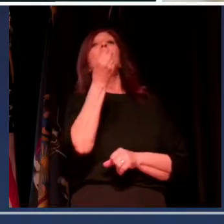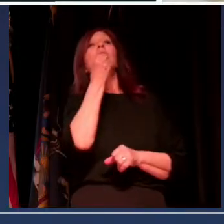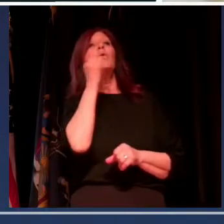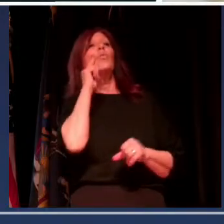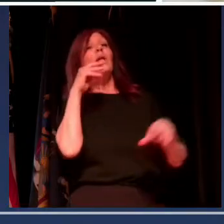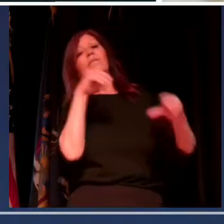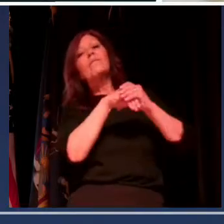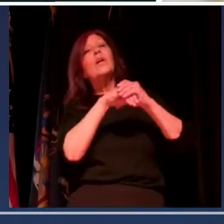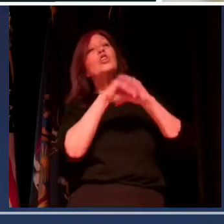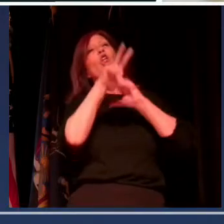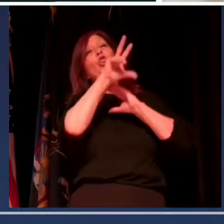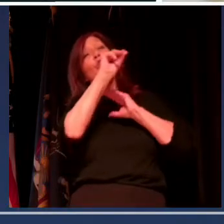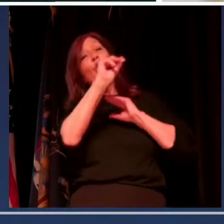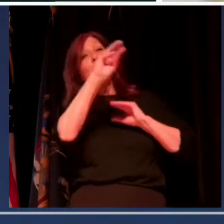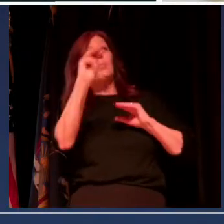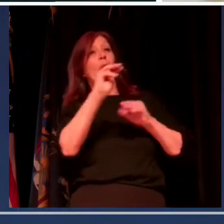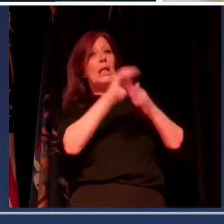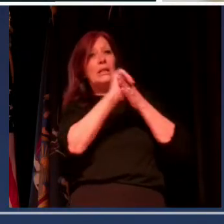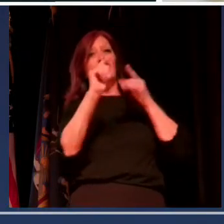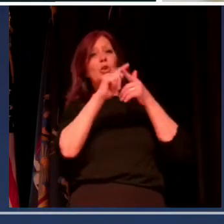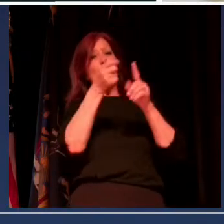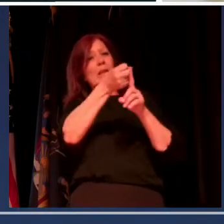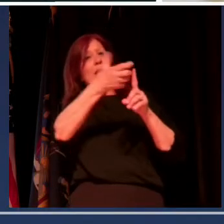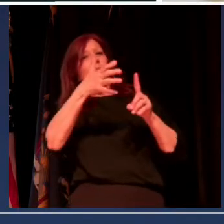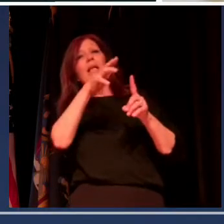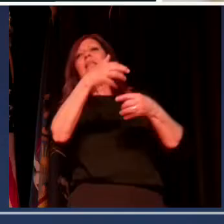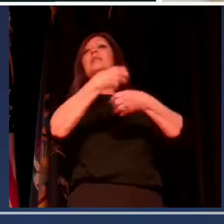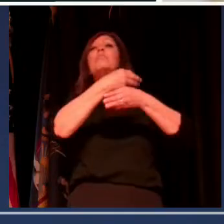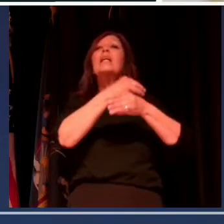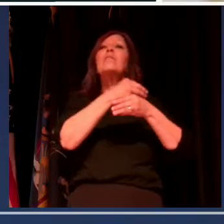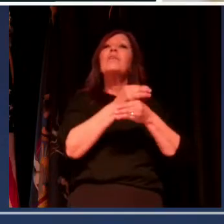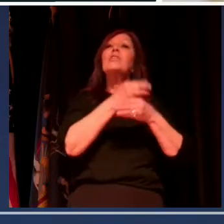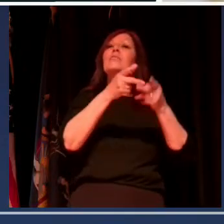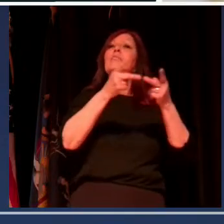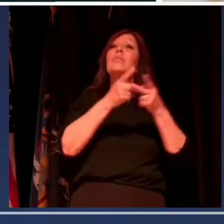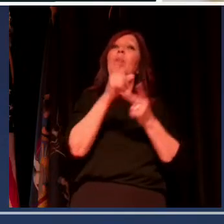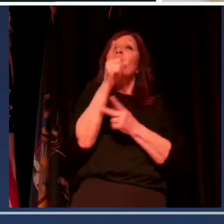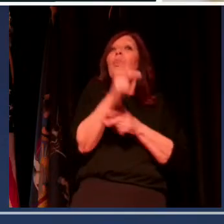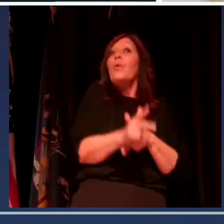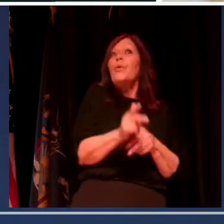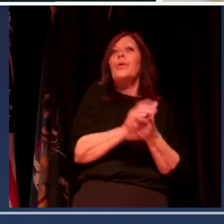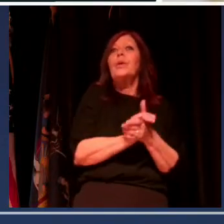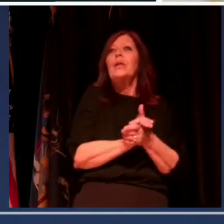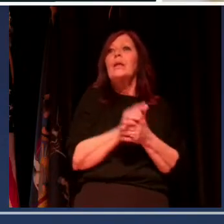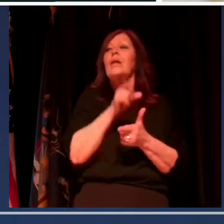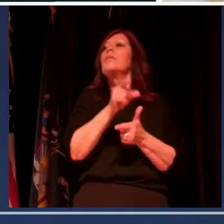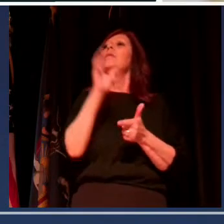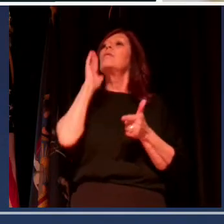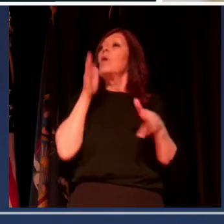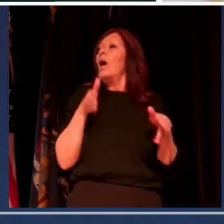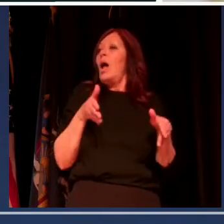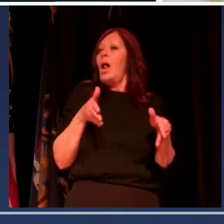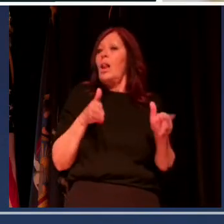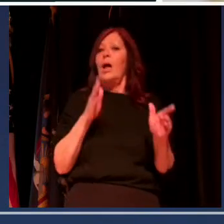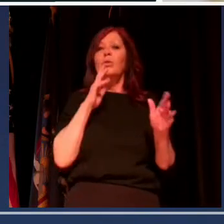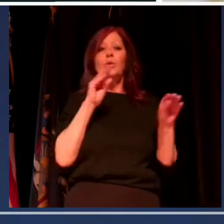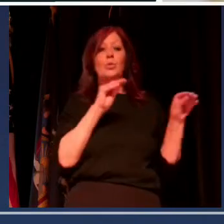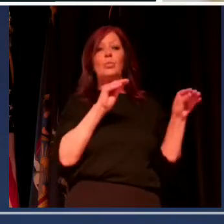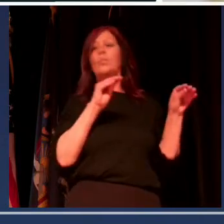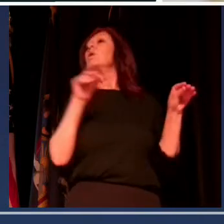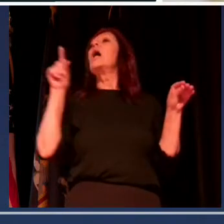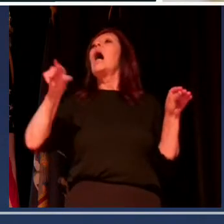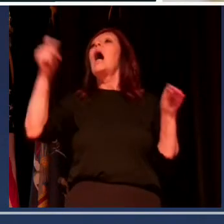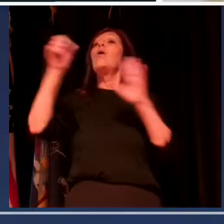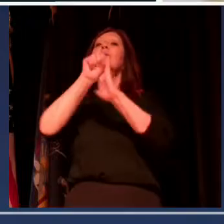invest another $30 million to expand its manufacturing facility by a third. They will allow it to relocate out-of-state work